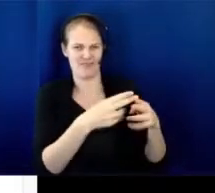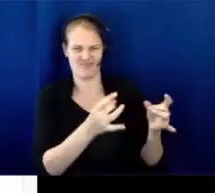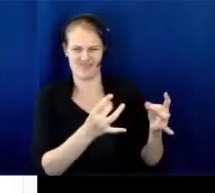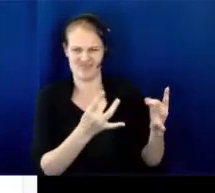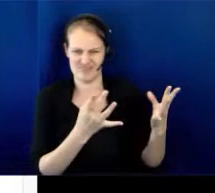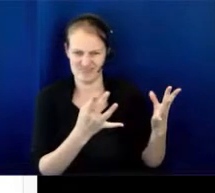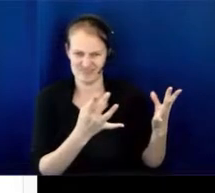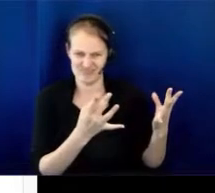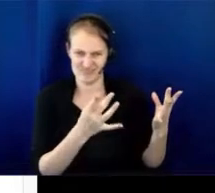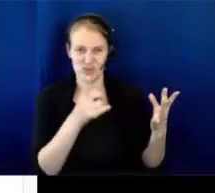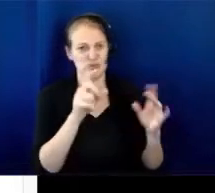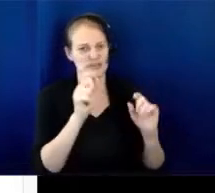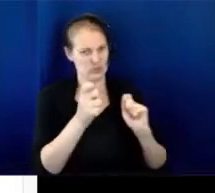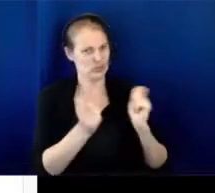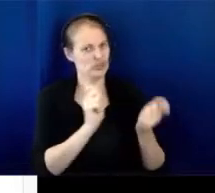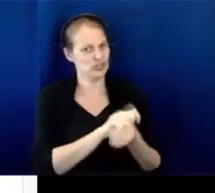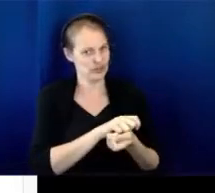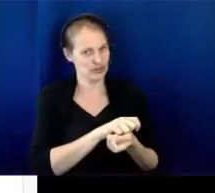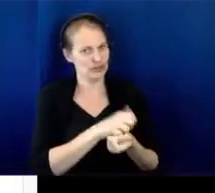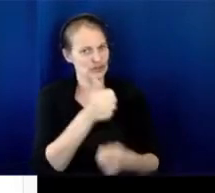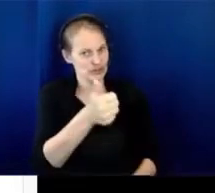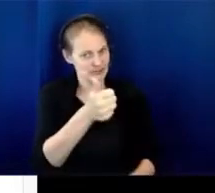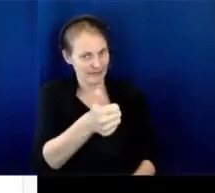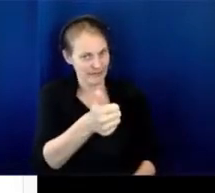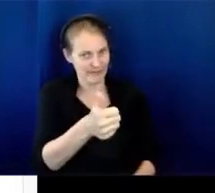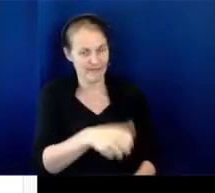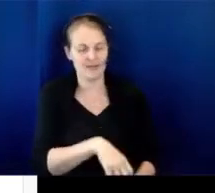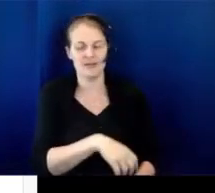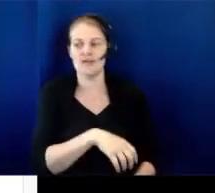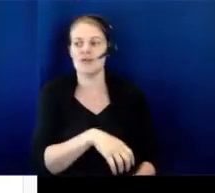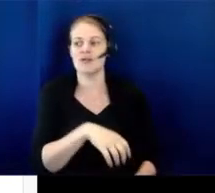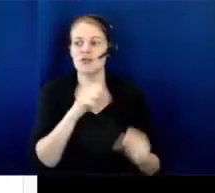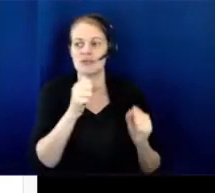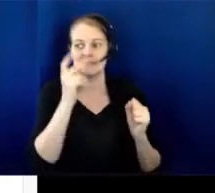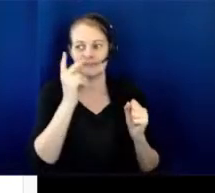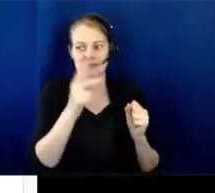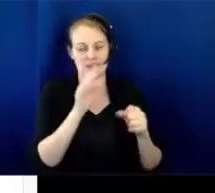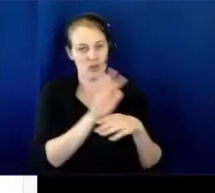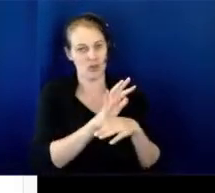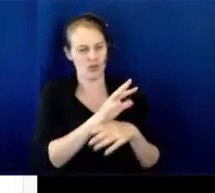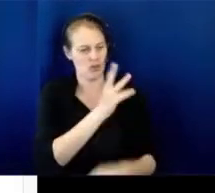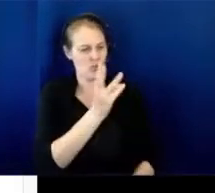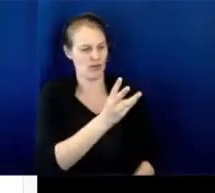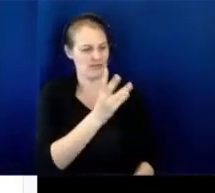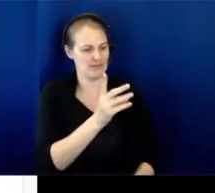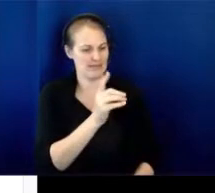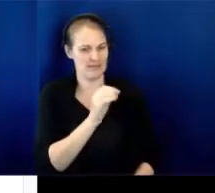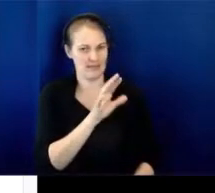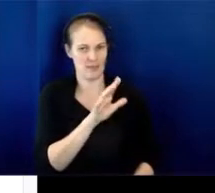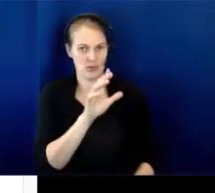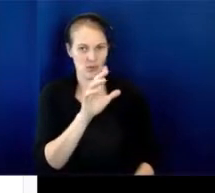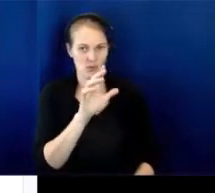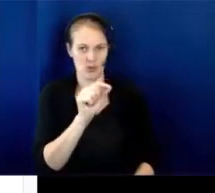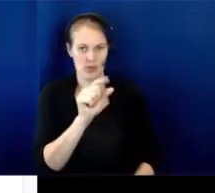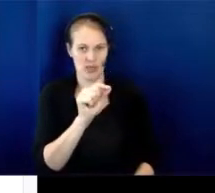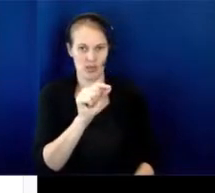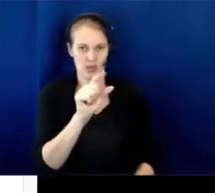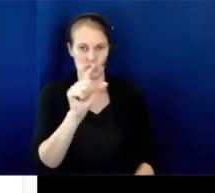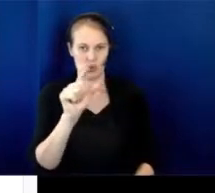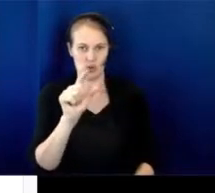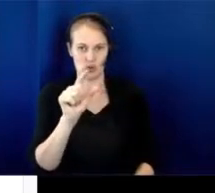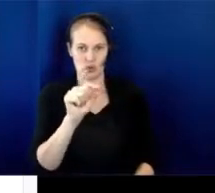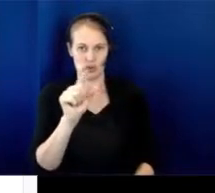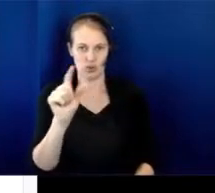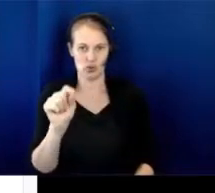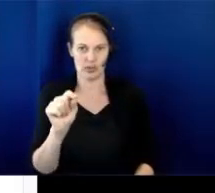change it. And when you go through, as you can see in this video, it says Wednesday, December 20th, 2020 at 9:42